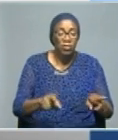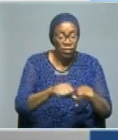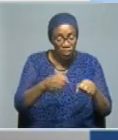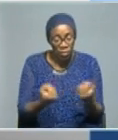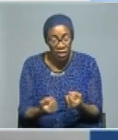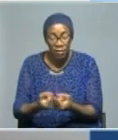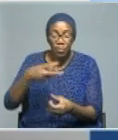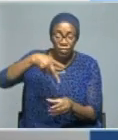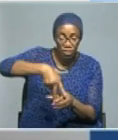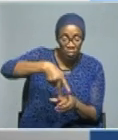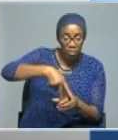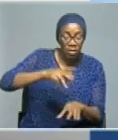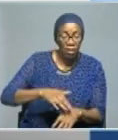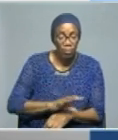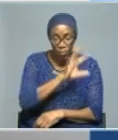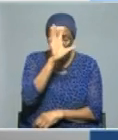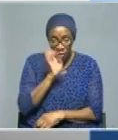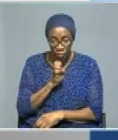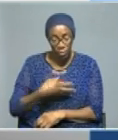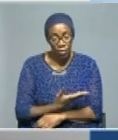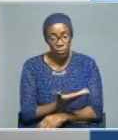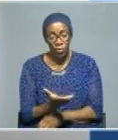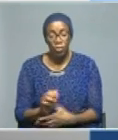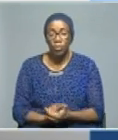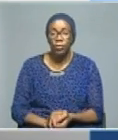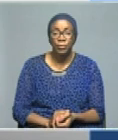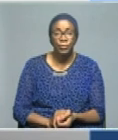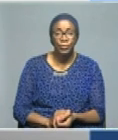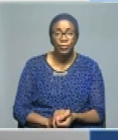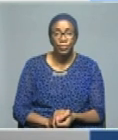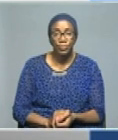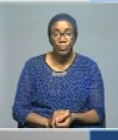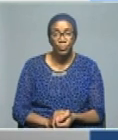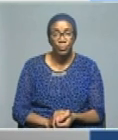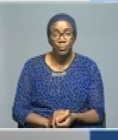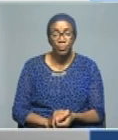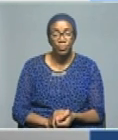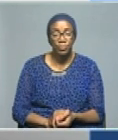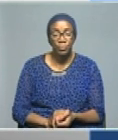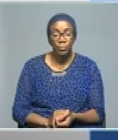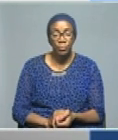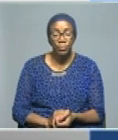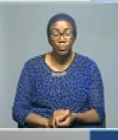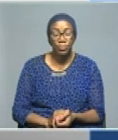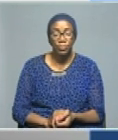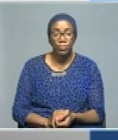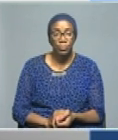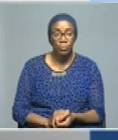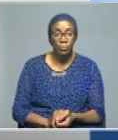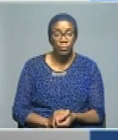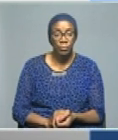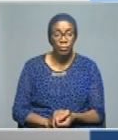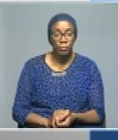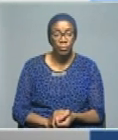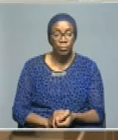these benefits can also be observed at continental level. If you look the number